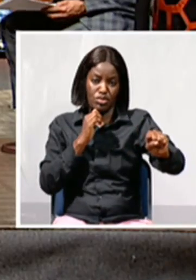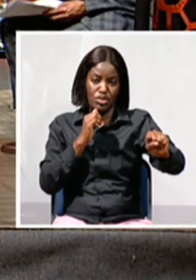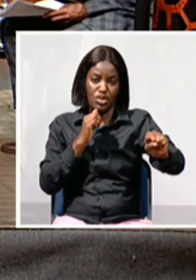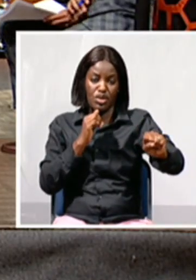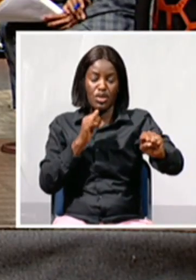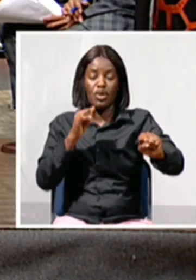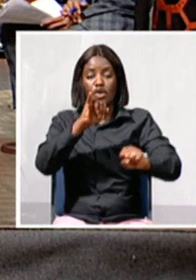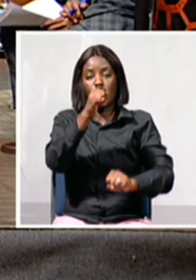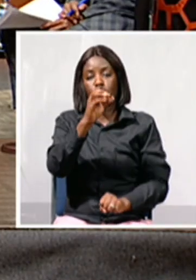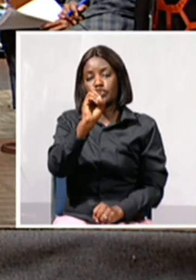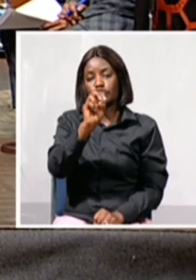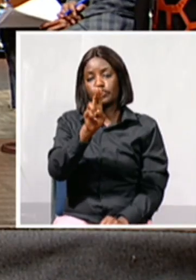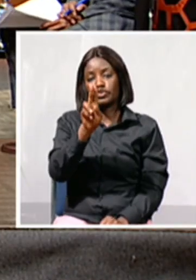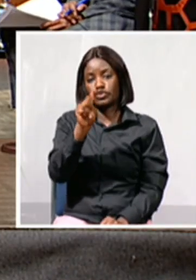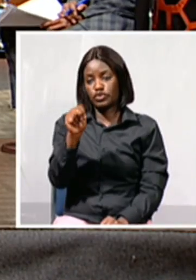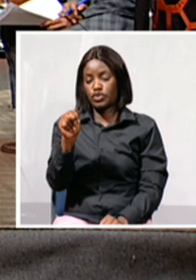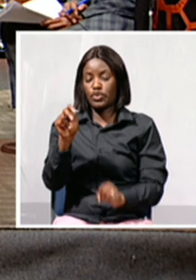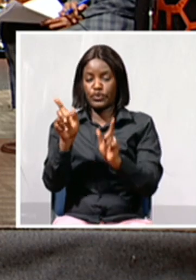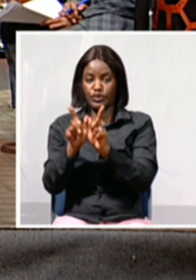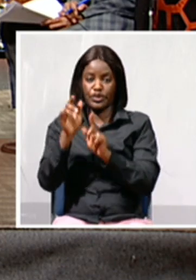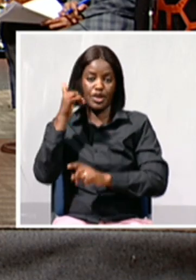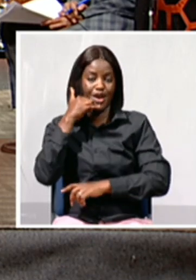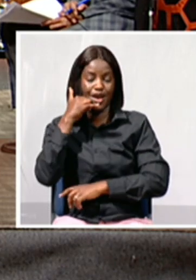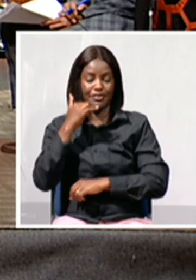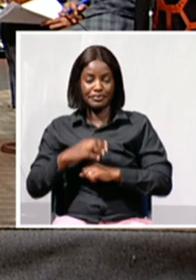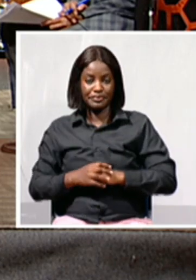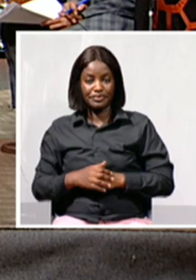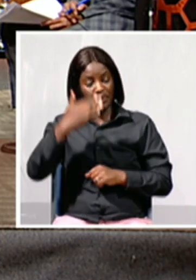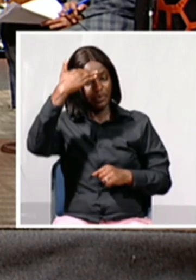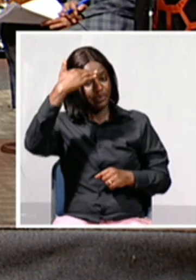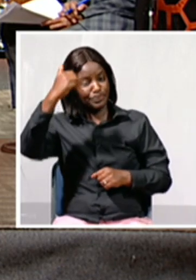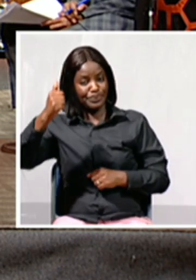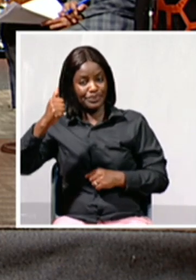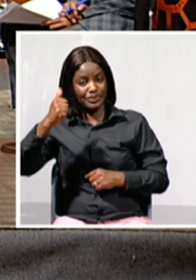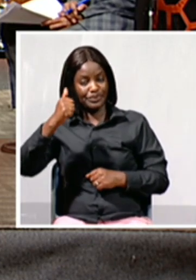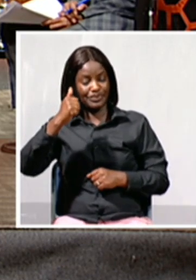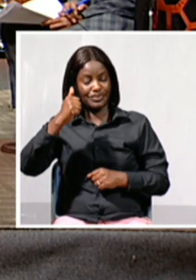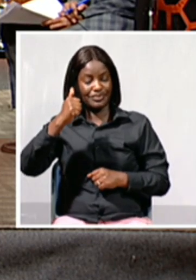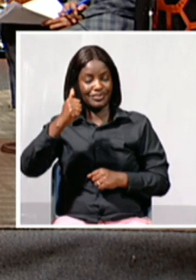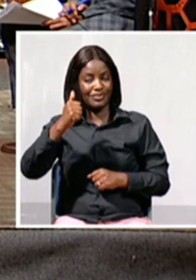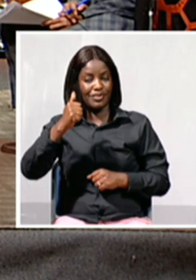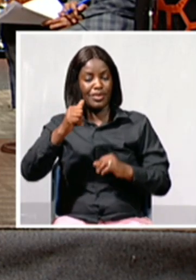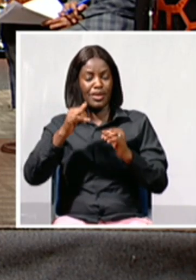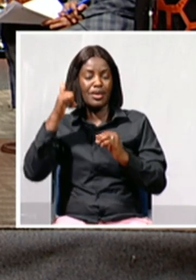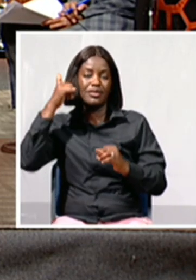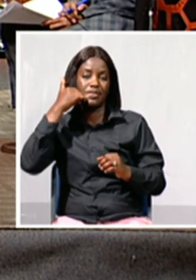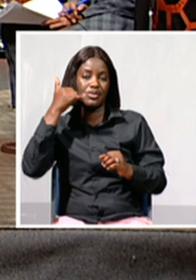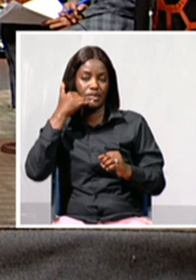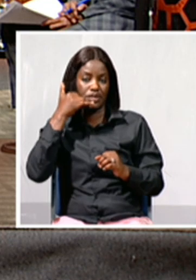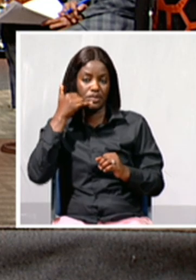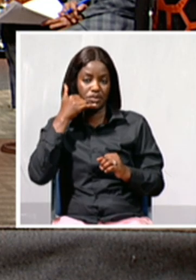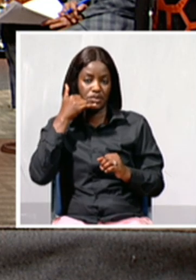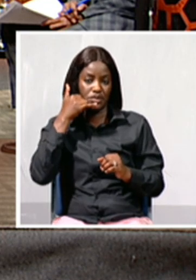We have John from the Namibian capital on the line. Good evening. Good evening. Yes, John. Yes,